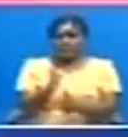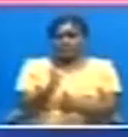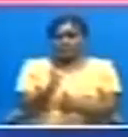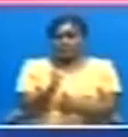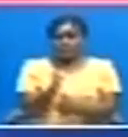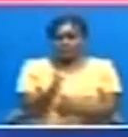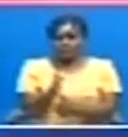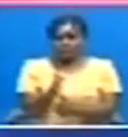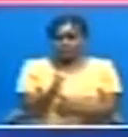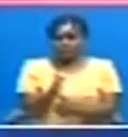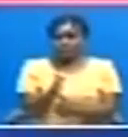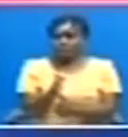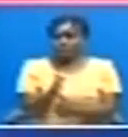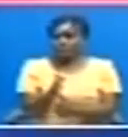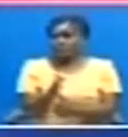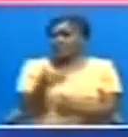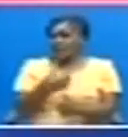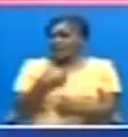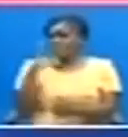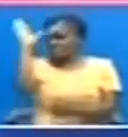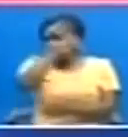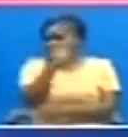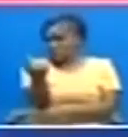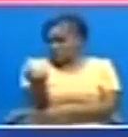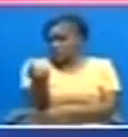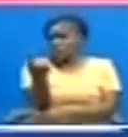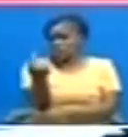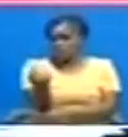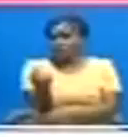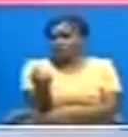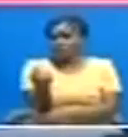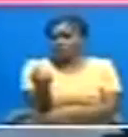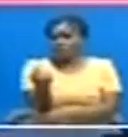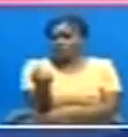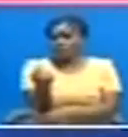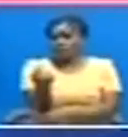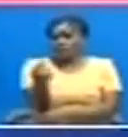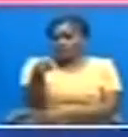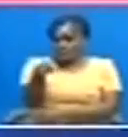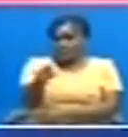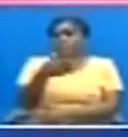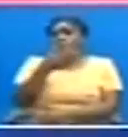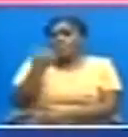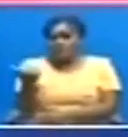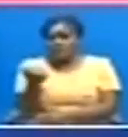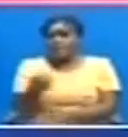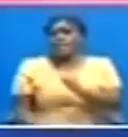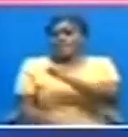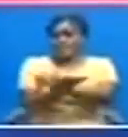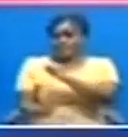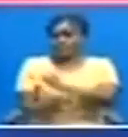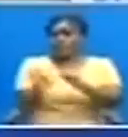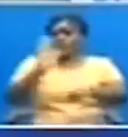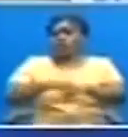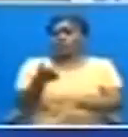karibu, bado kuna mwanya hapo wa kufungwa bao la mkono, na Jaji Lubuva anastahili kutoa maelezo juu ya